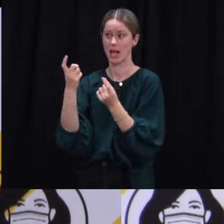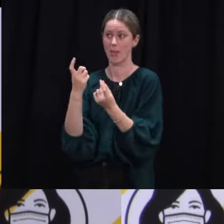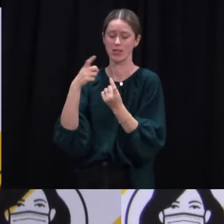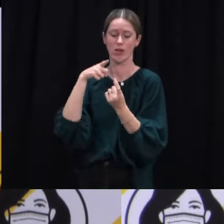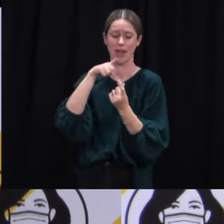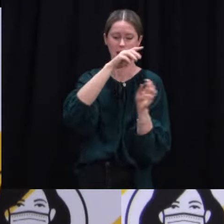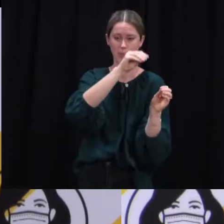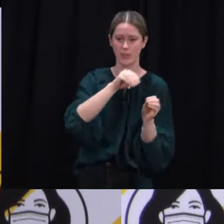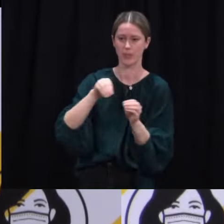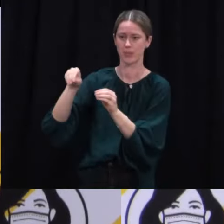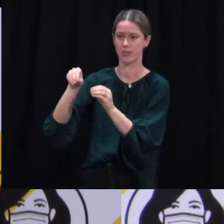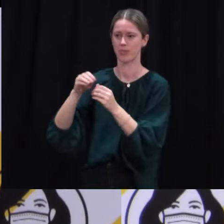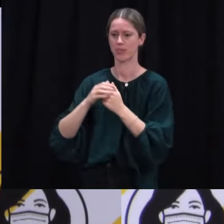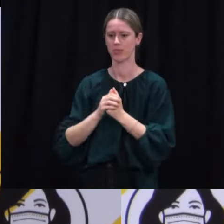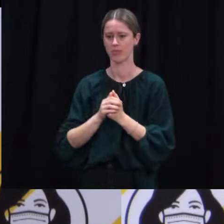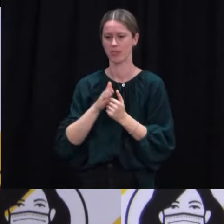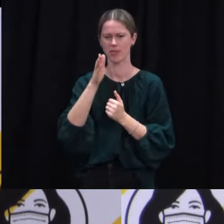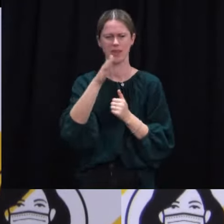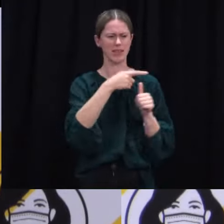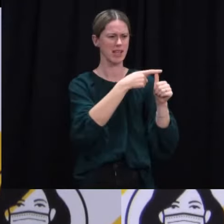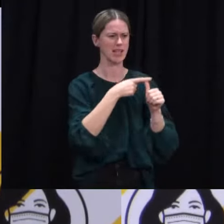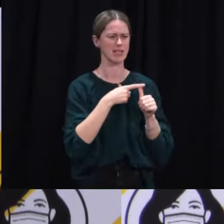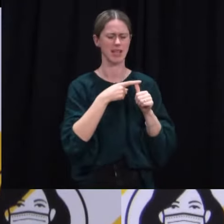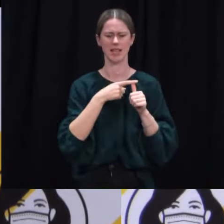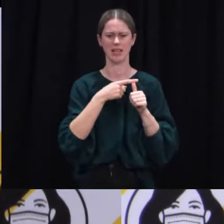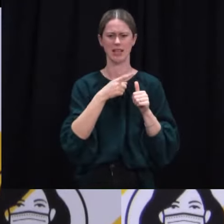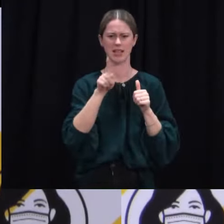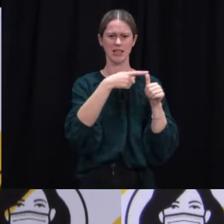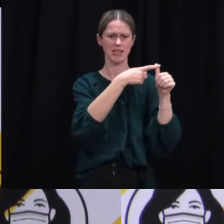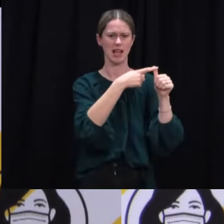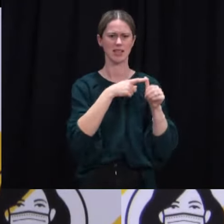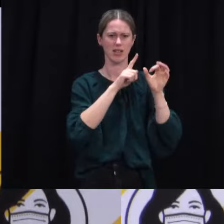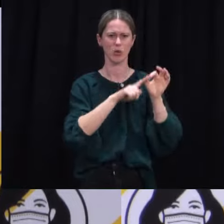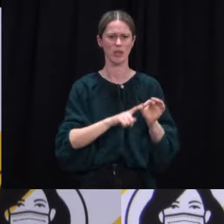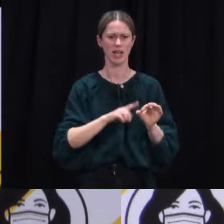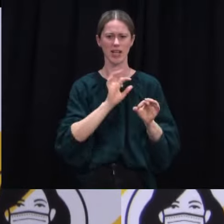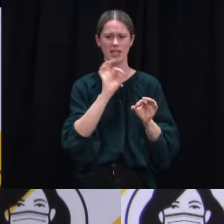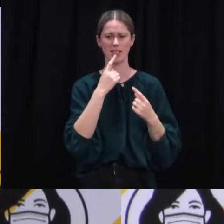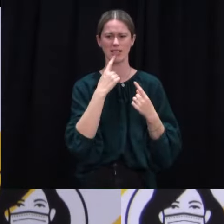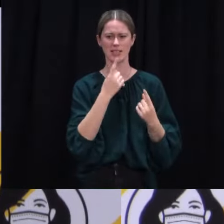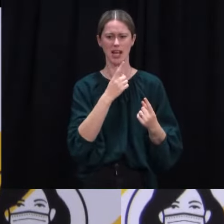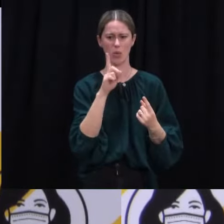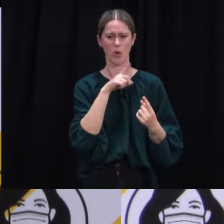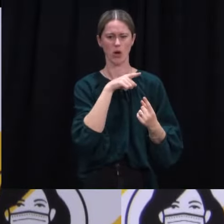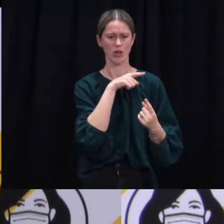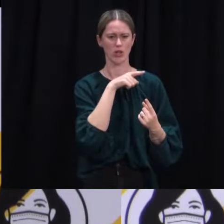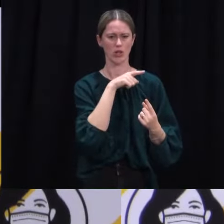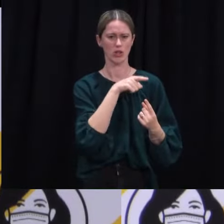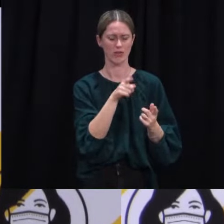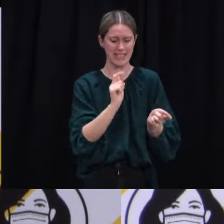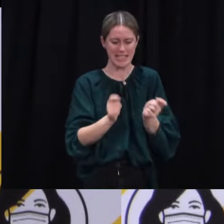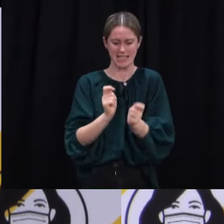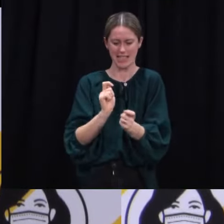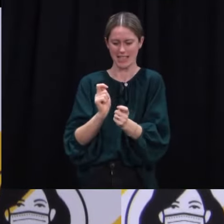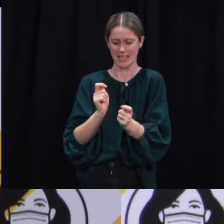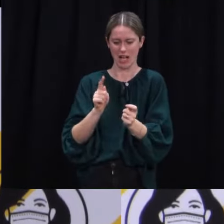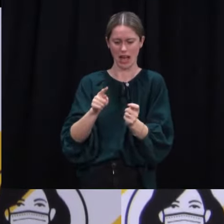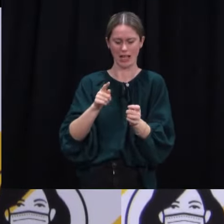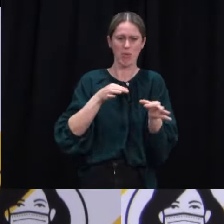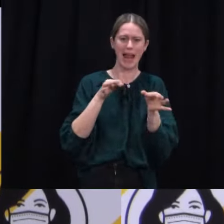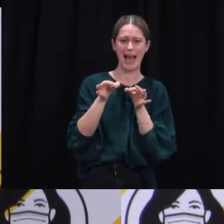quarantine facilities. In fairness, that doesn't answer the question. We are going to wrap up in a minute, so Jane. It doesn't answer the question. It doesn't say what you have stress tests for. All you've given is a couple of numbers